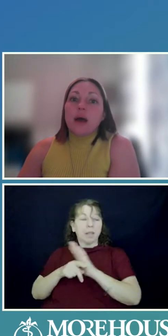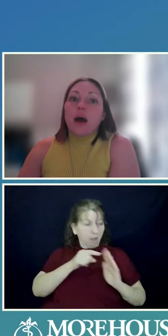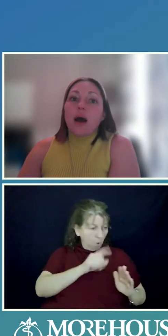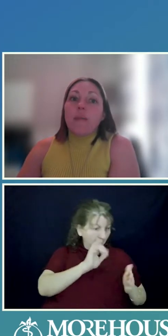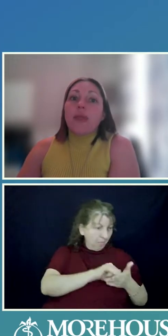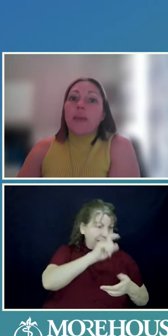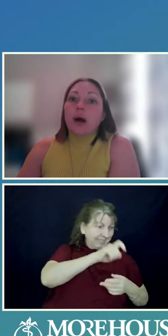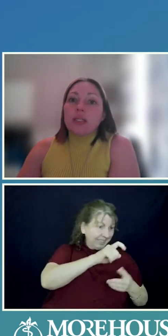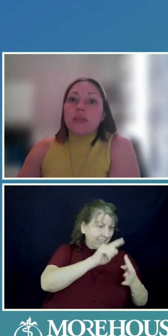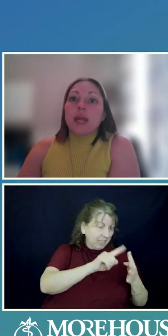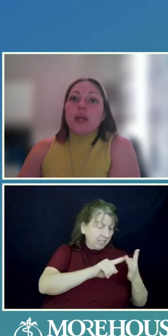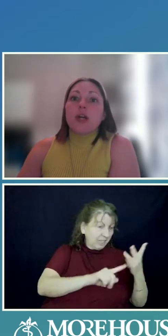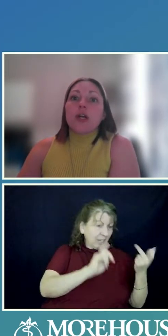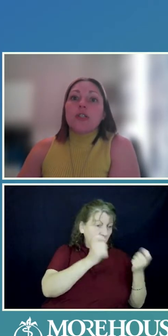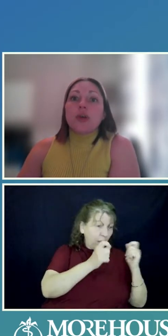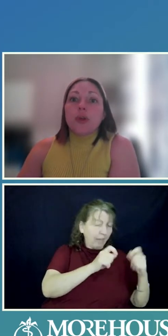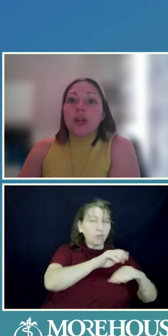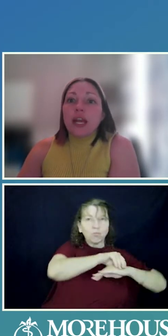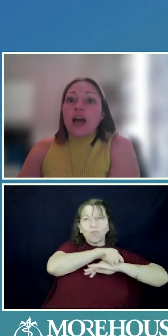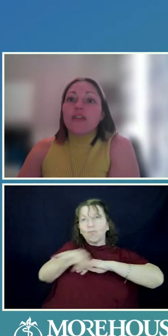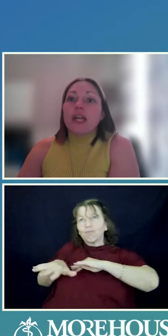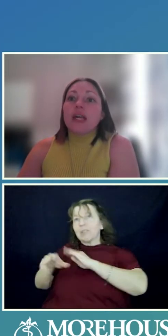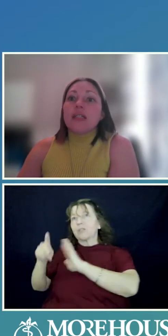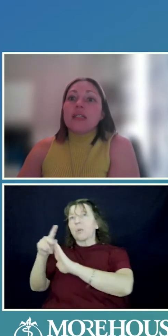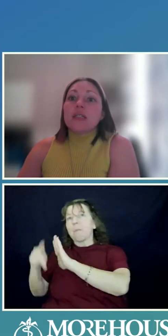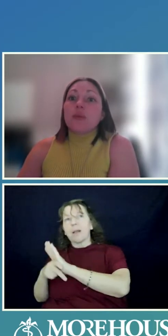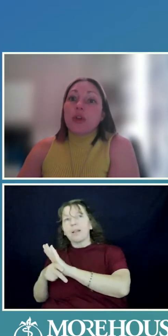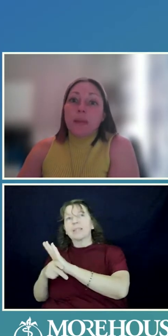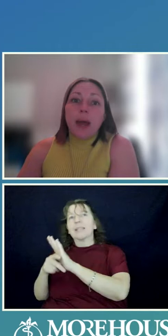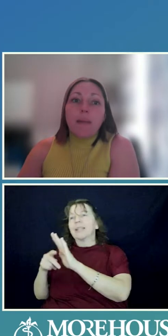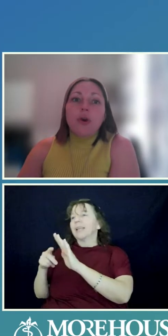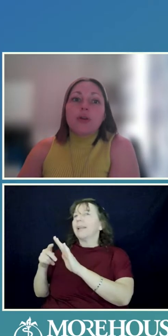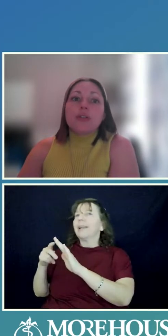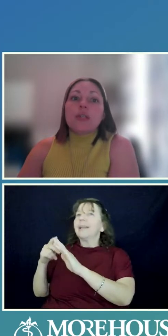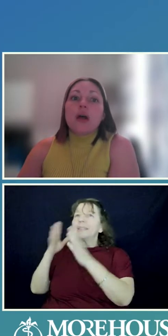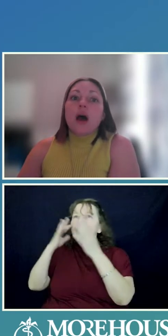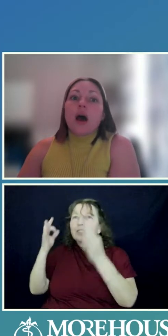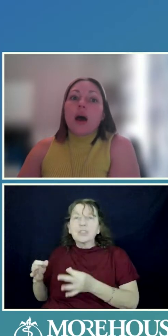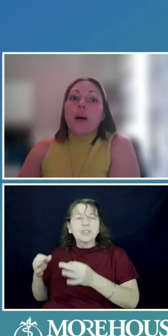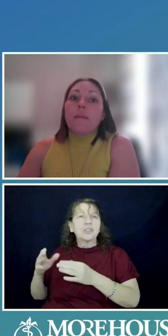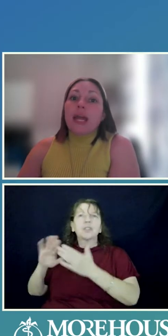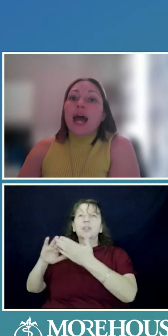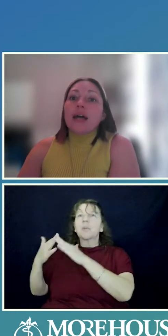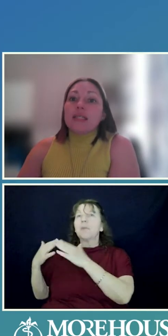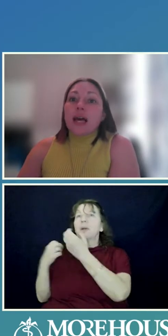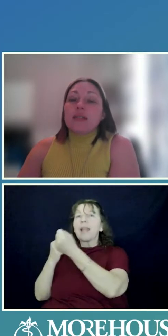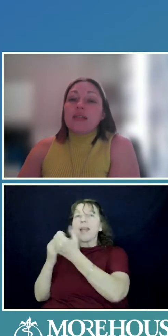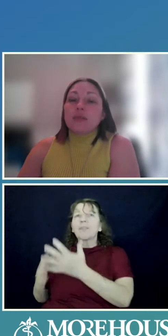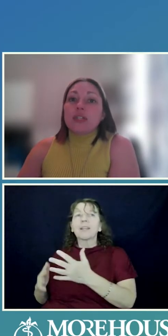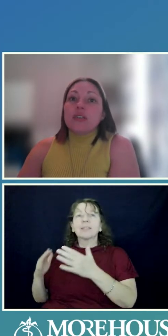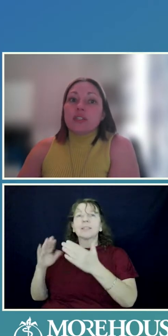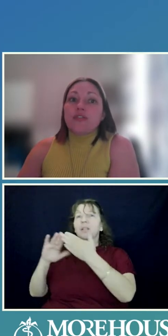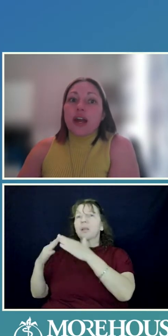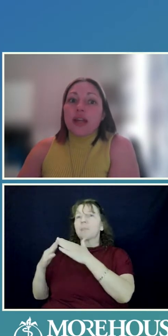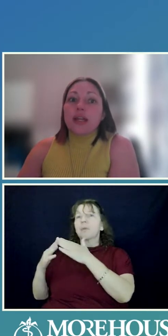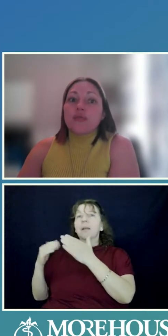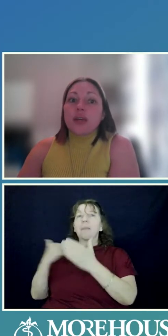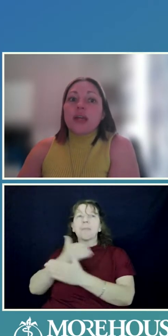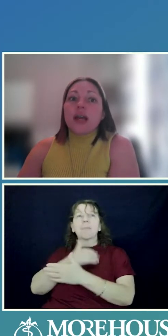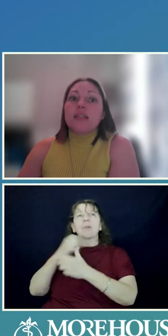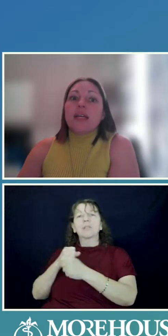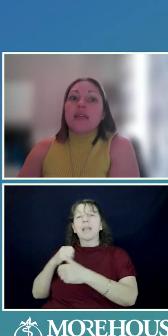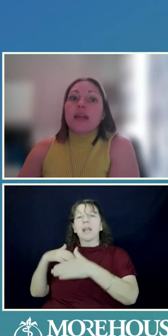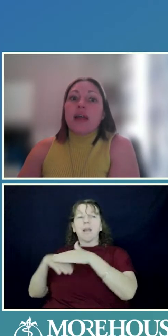formats that policymakers, community advocates, community members can access the research